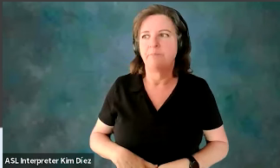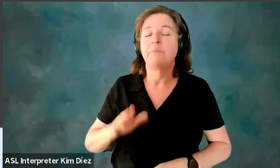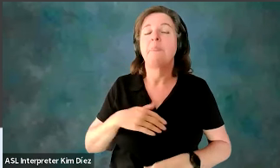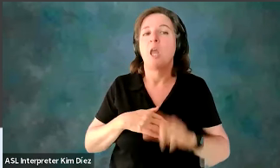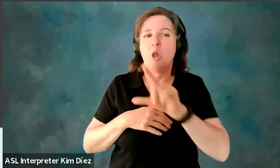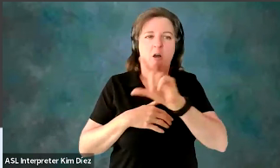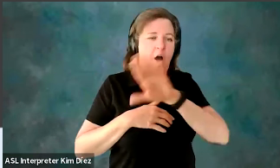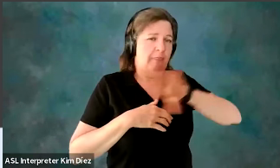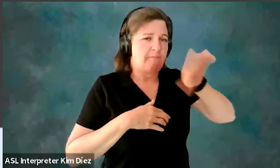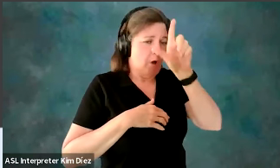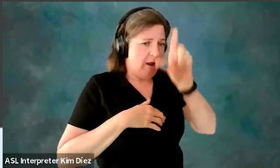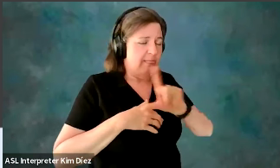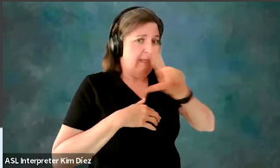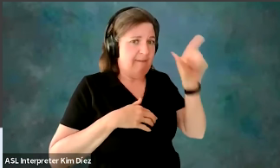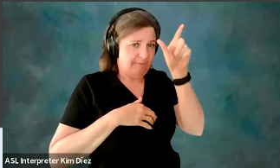to show